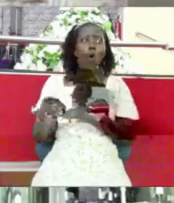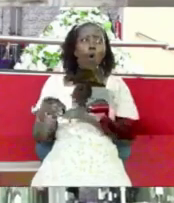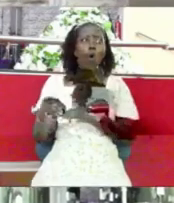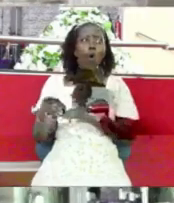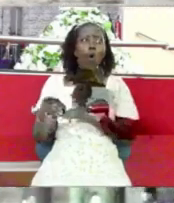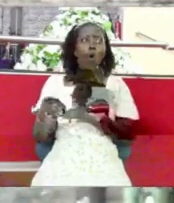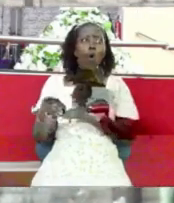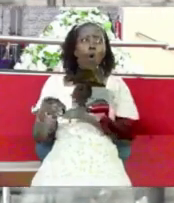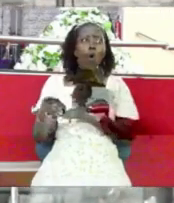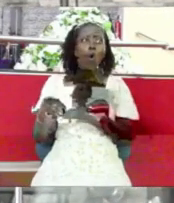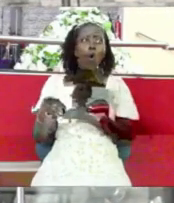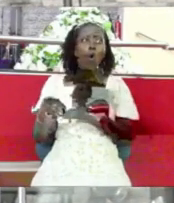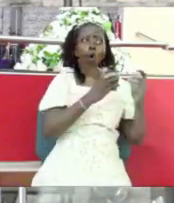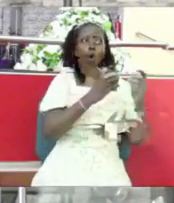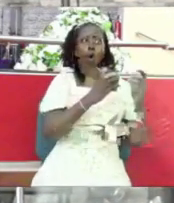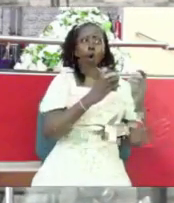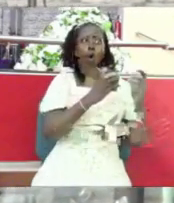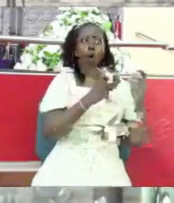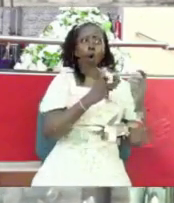who needs to acknowledge that they need the Lord,